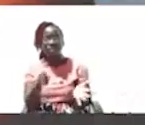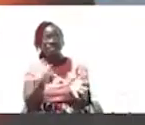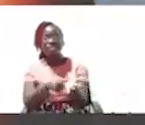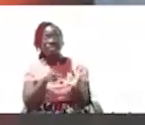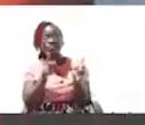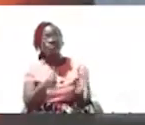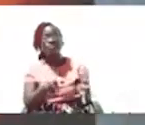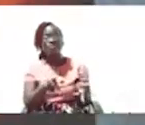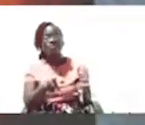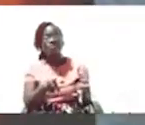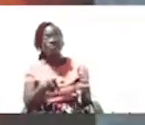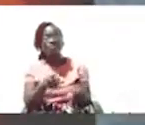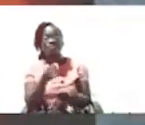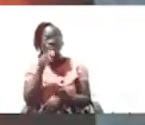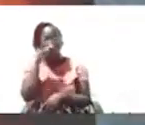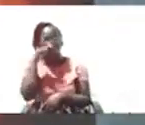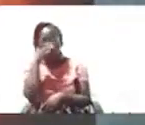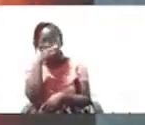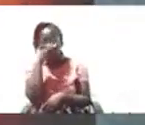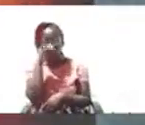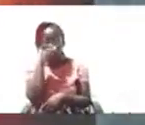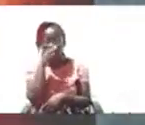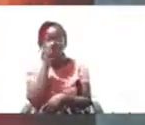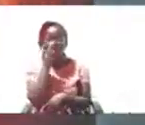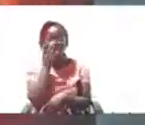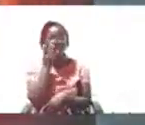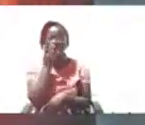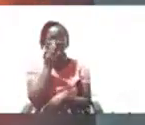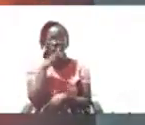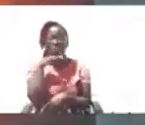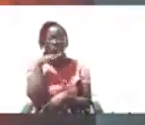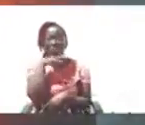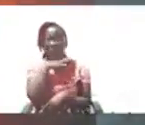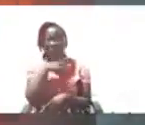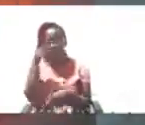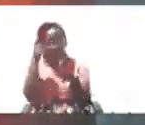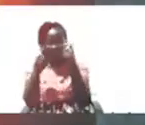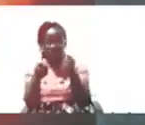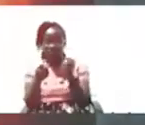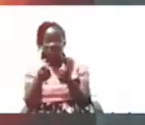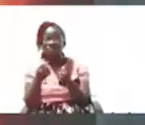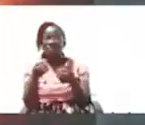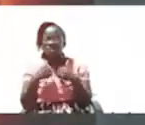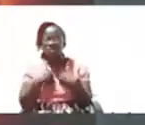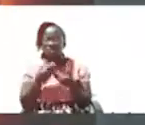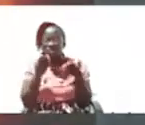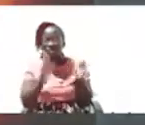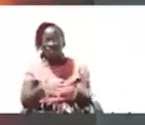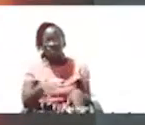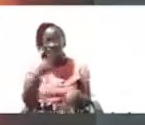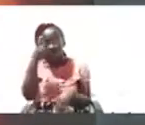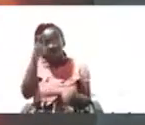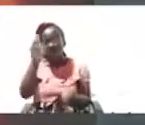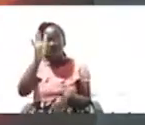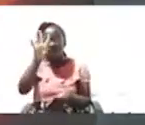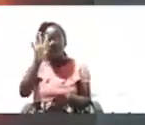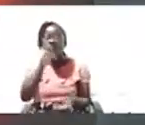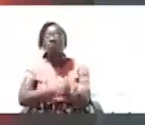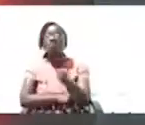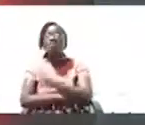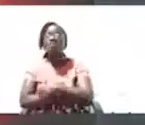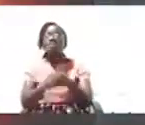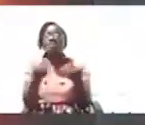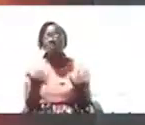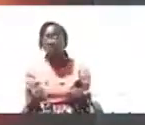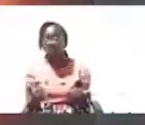Yesu se no se man come and kire wo se wugidi a obehuru onyankopon